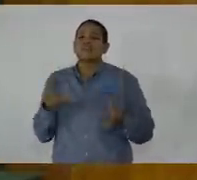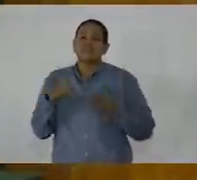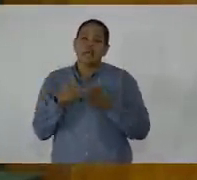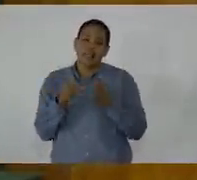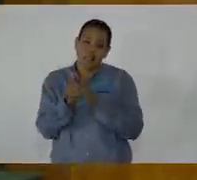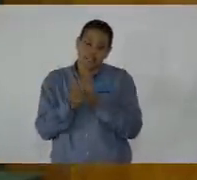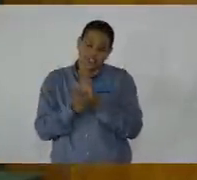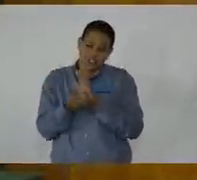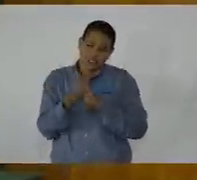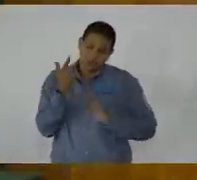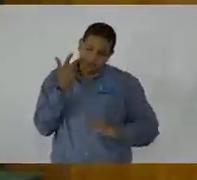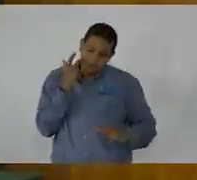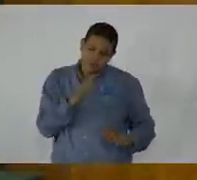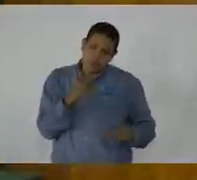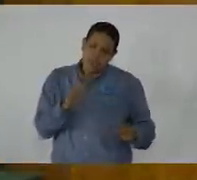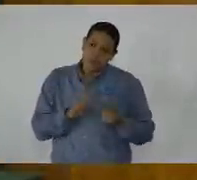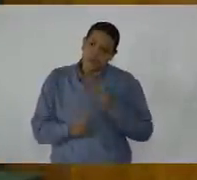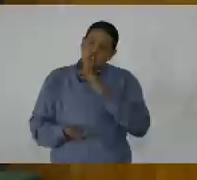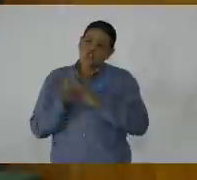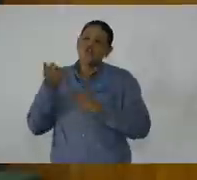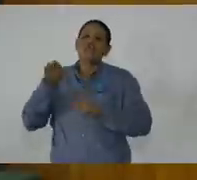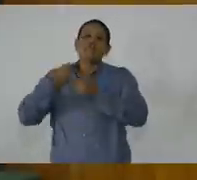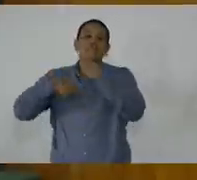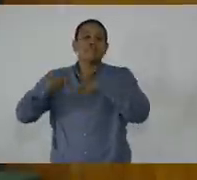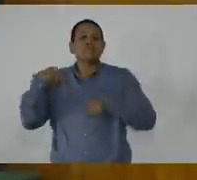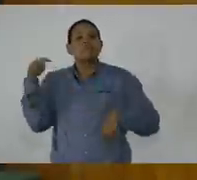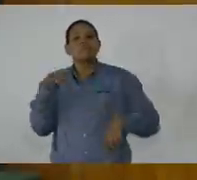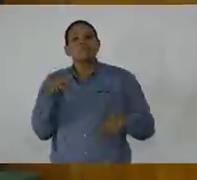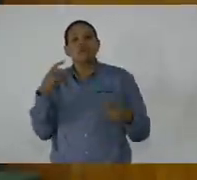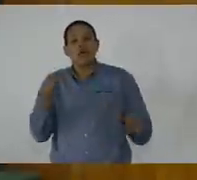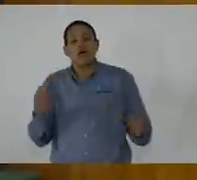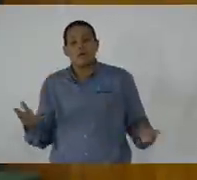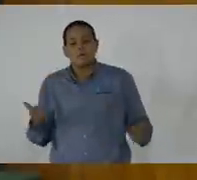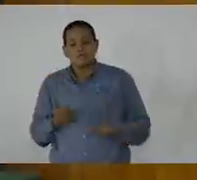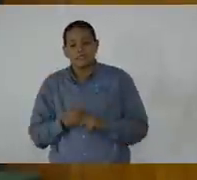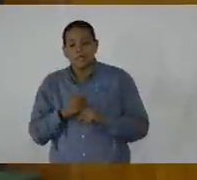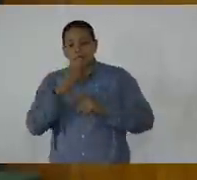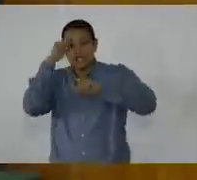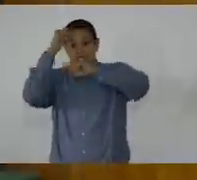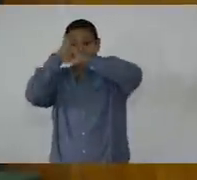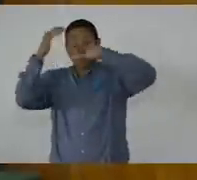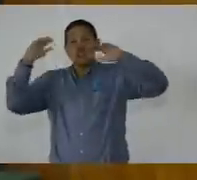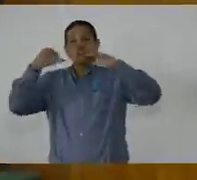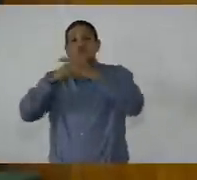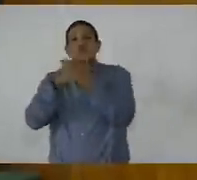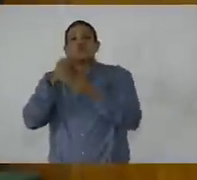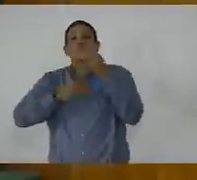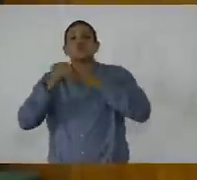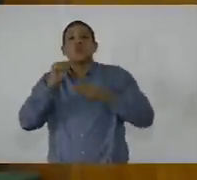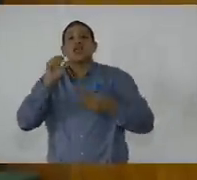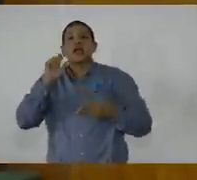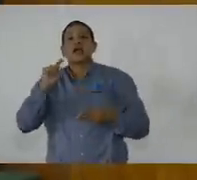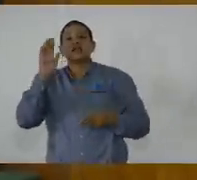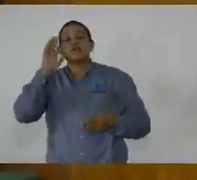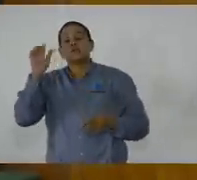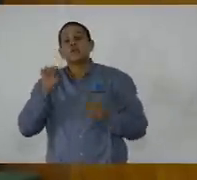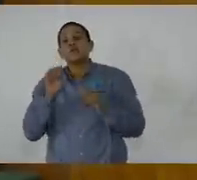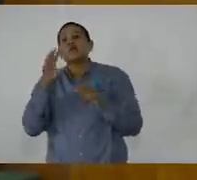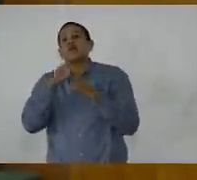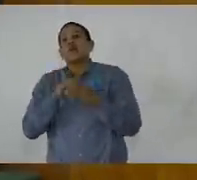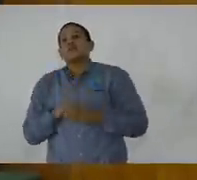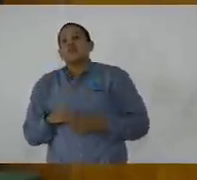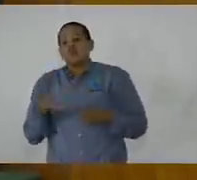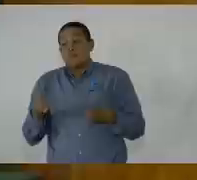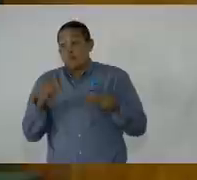legislation and its repeal and replacement. It is envisaged that the new Trade Act will contain provisions